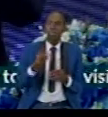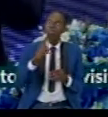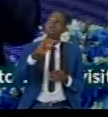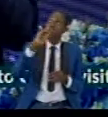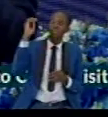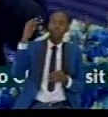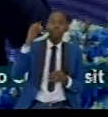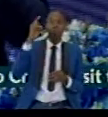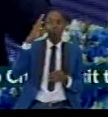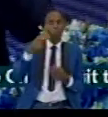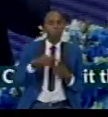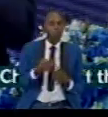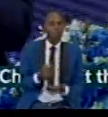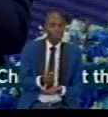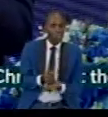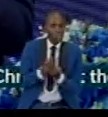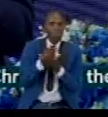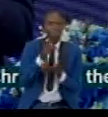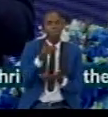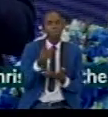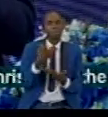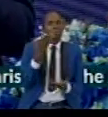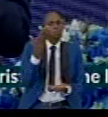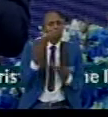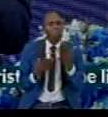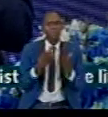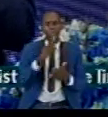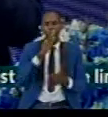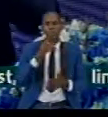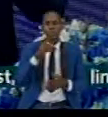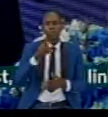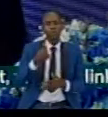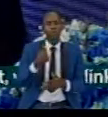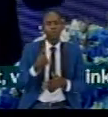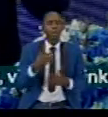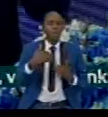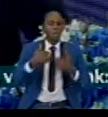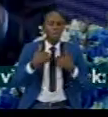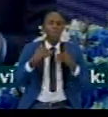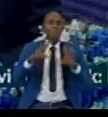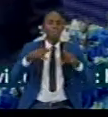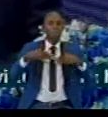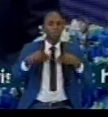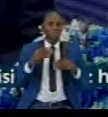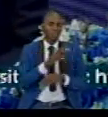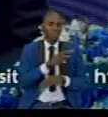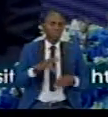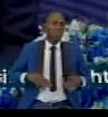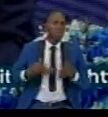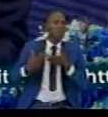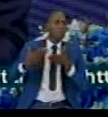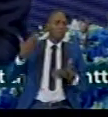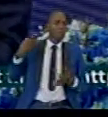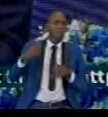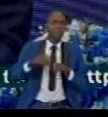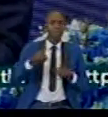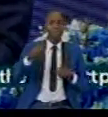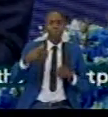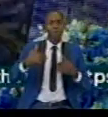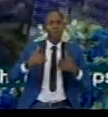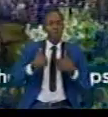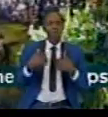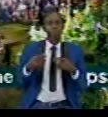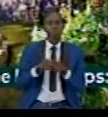at people by defense and also by the upstairs there are a lot of people there